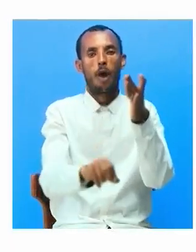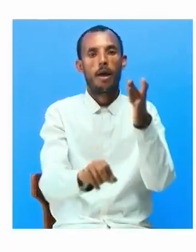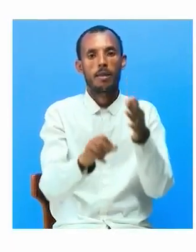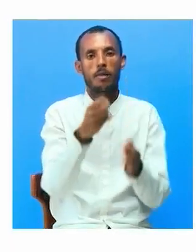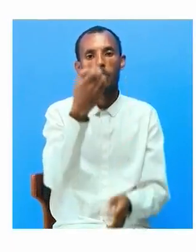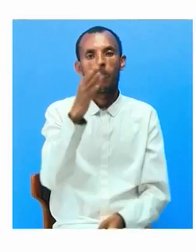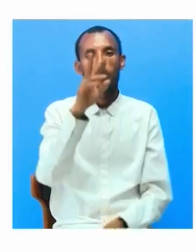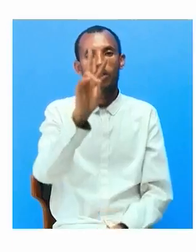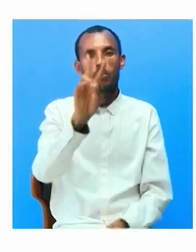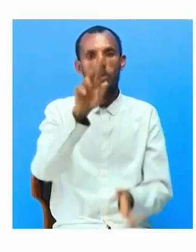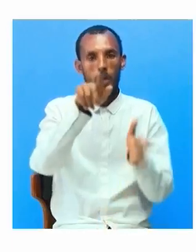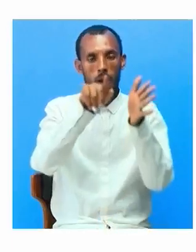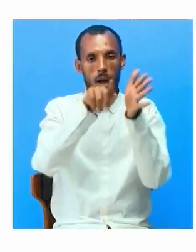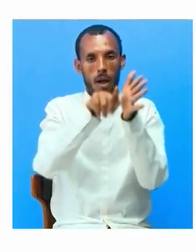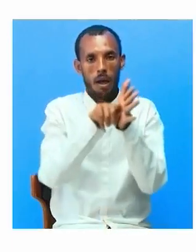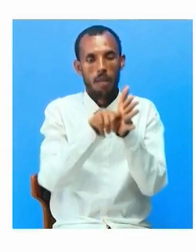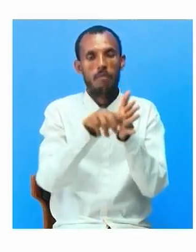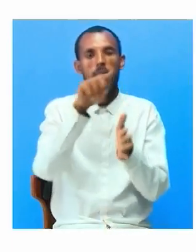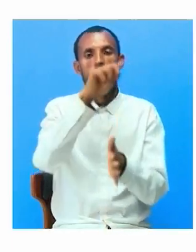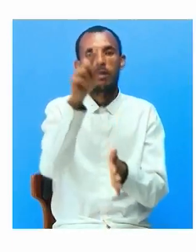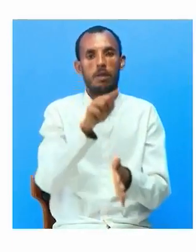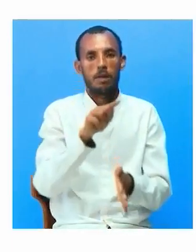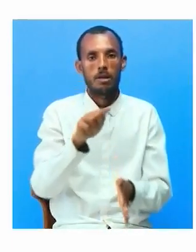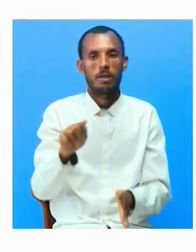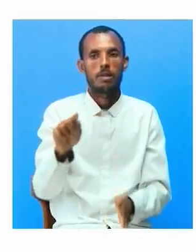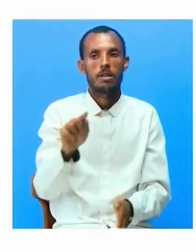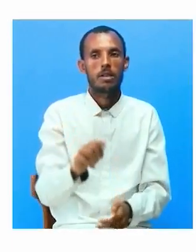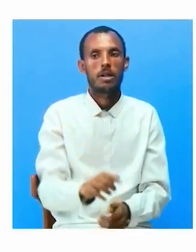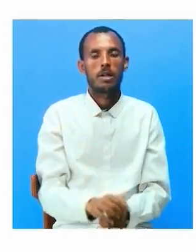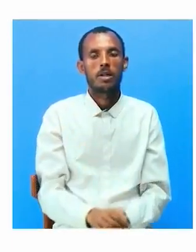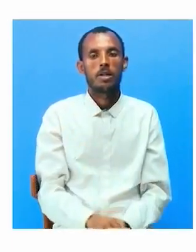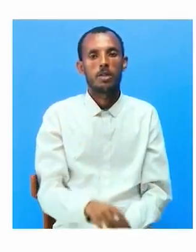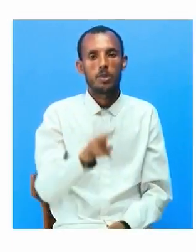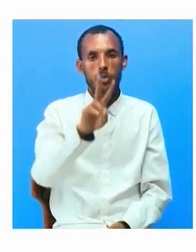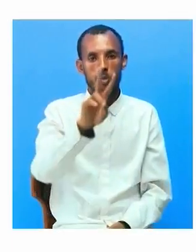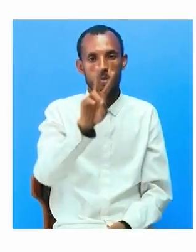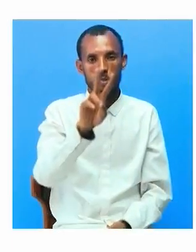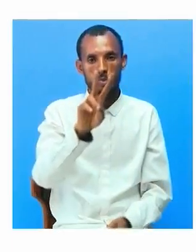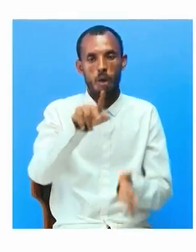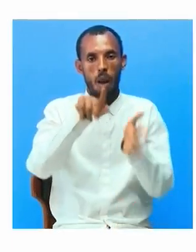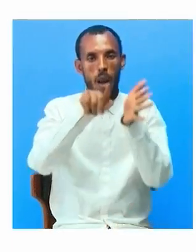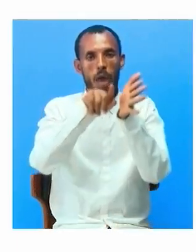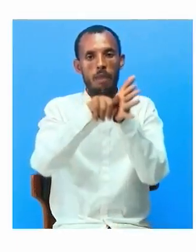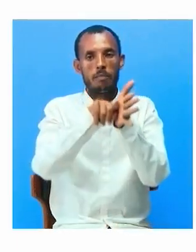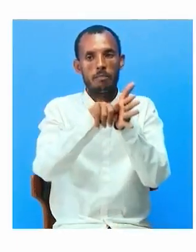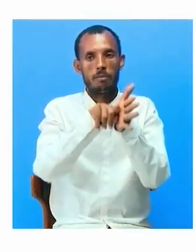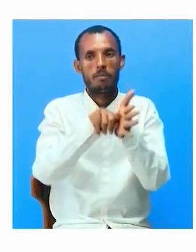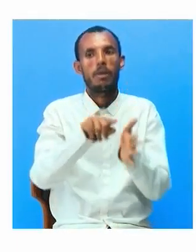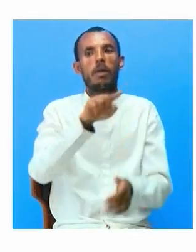of two negative integers, two negative